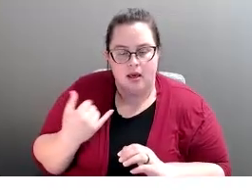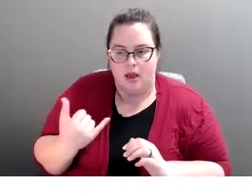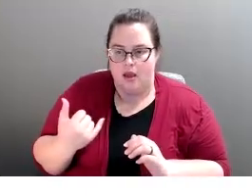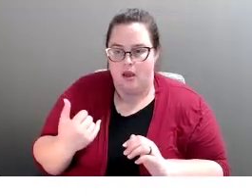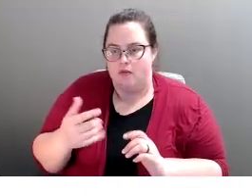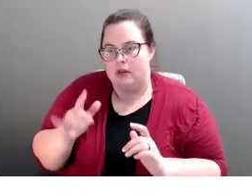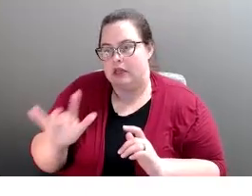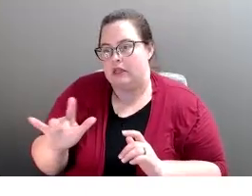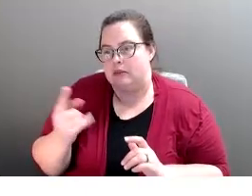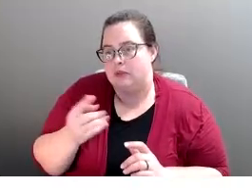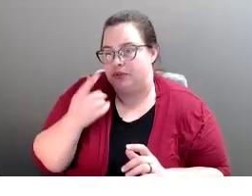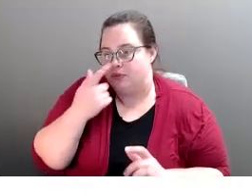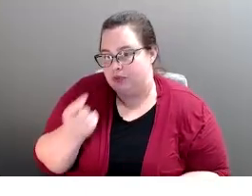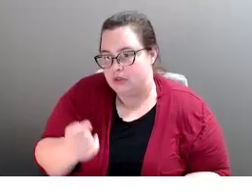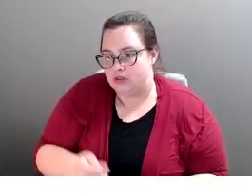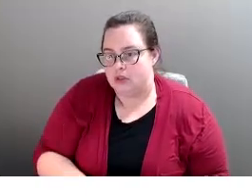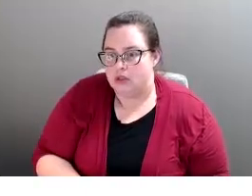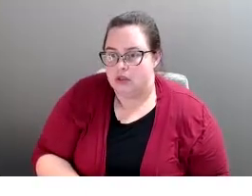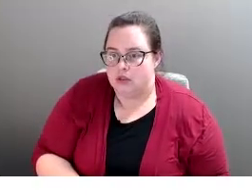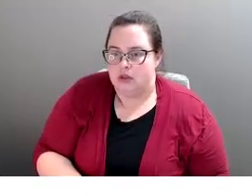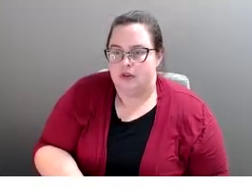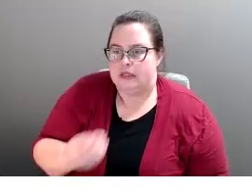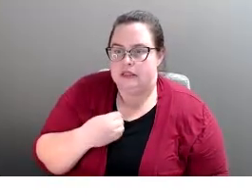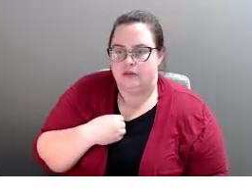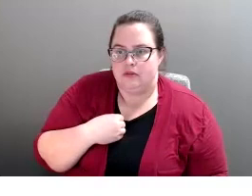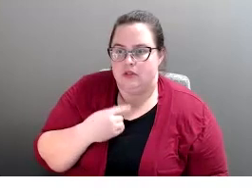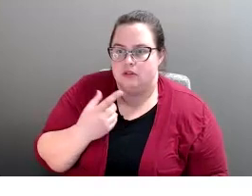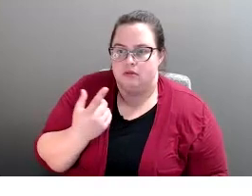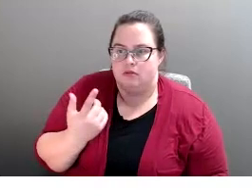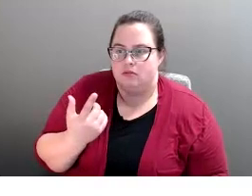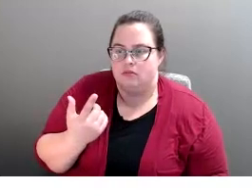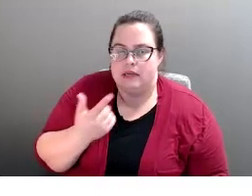and click something interesting, which this just gives us an interesting,